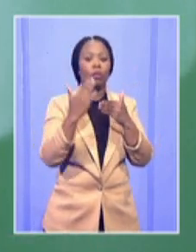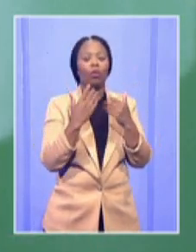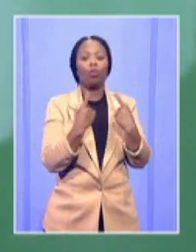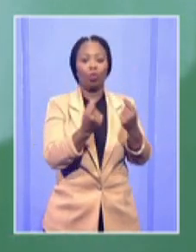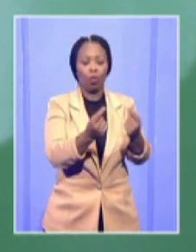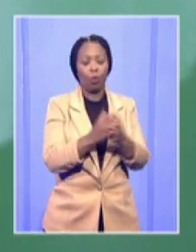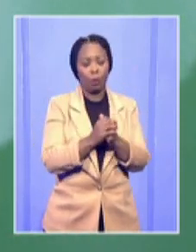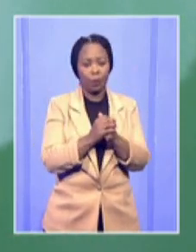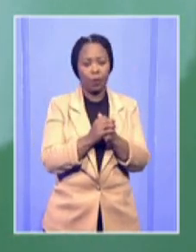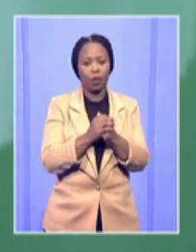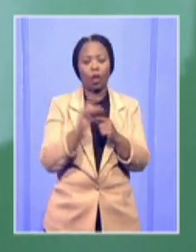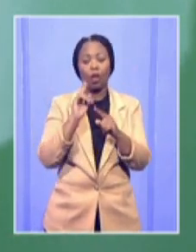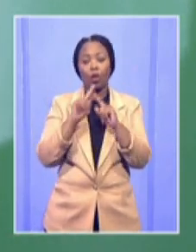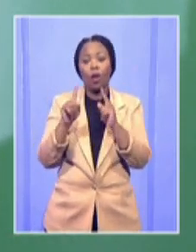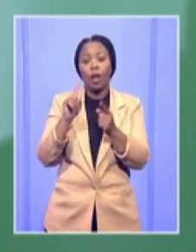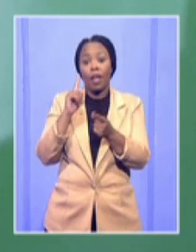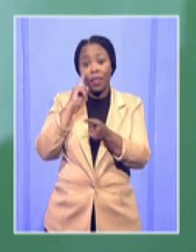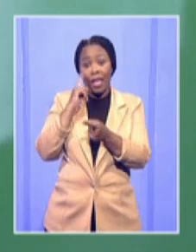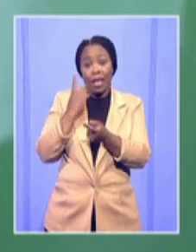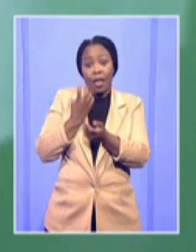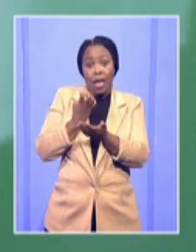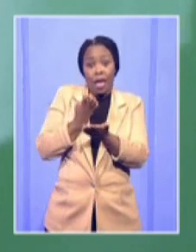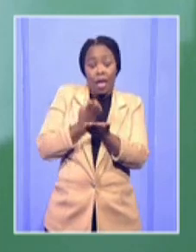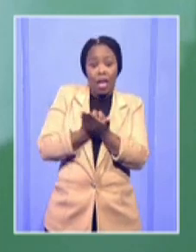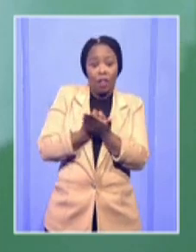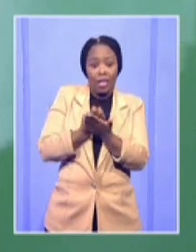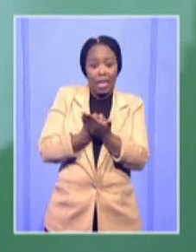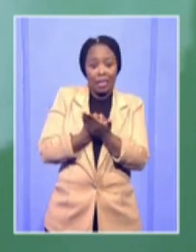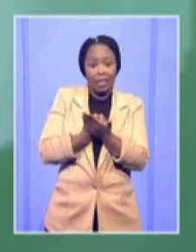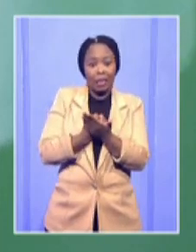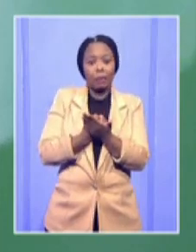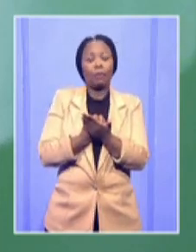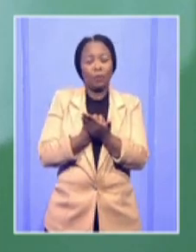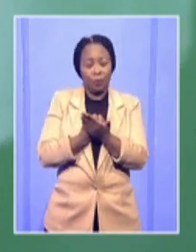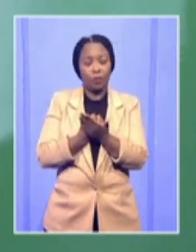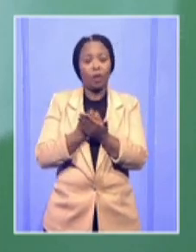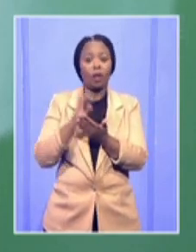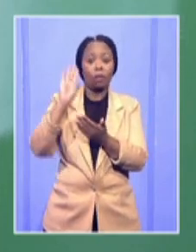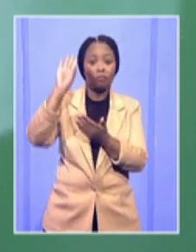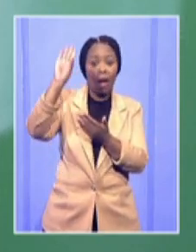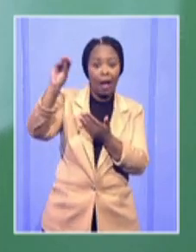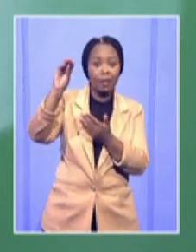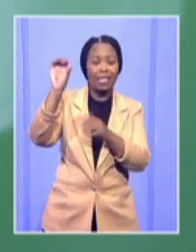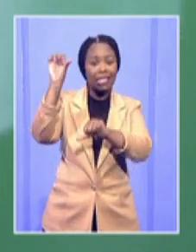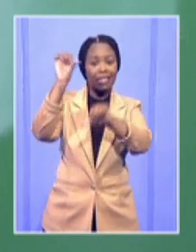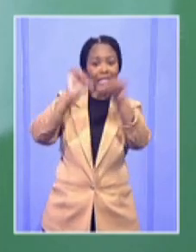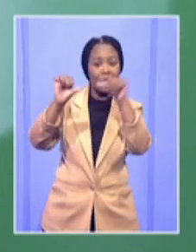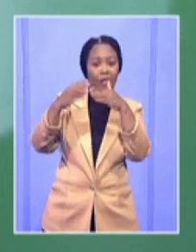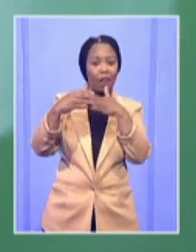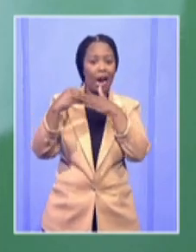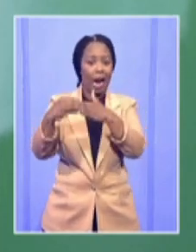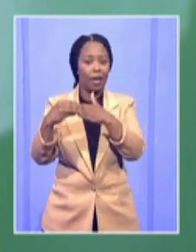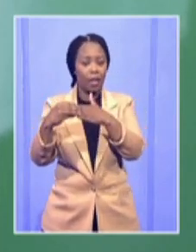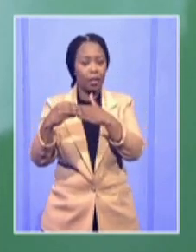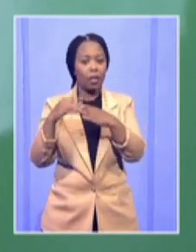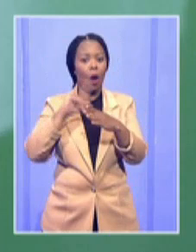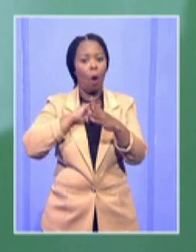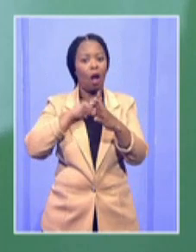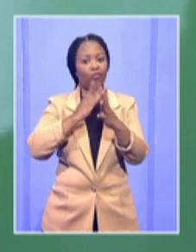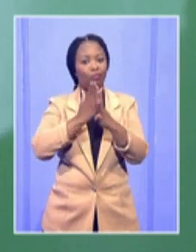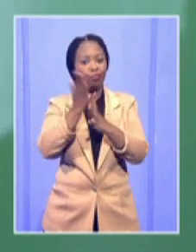The evidence-based approach of seeking scientific guidance in considering the multiple